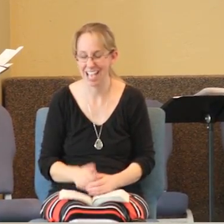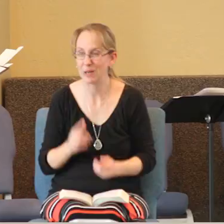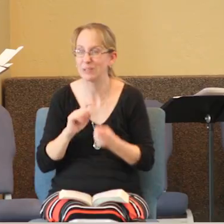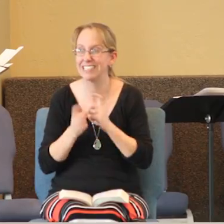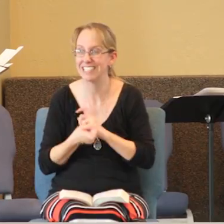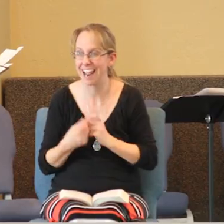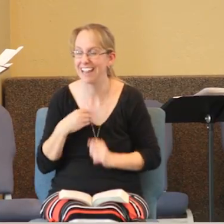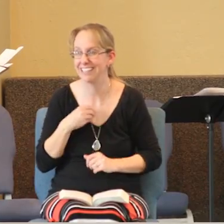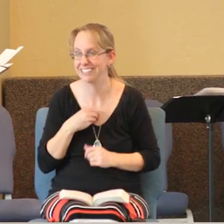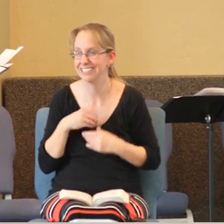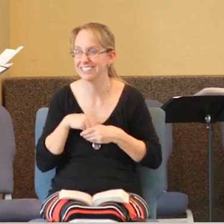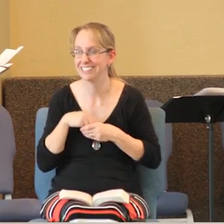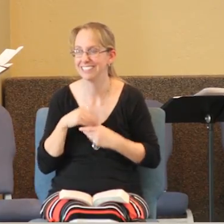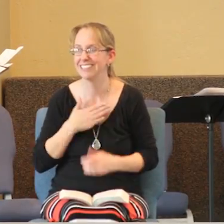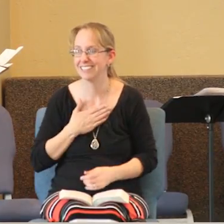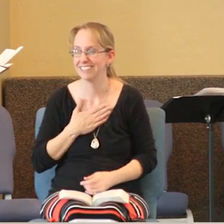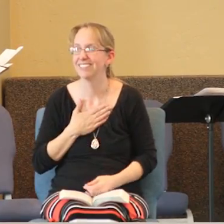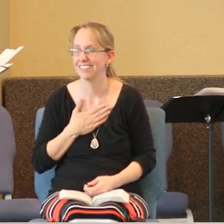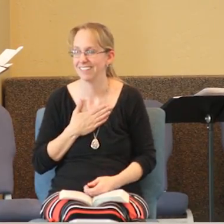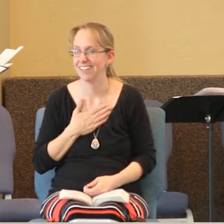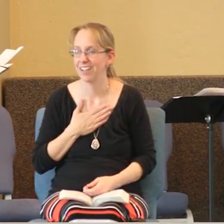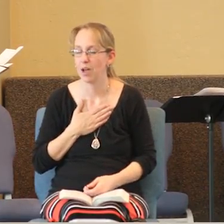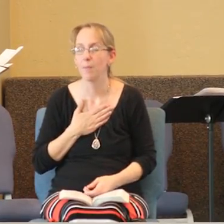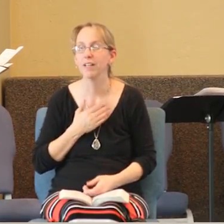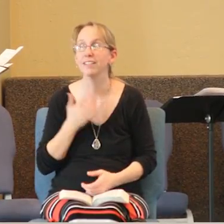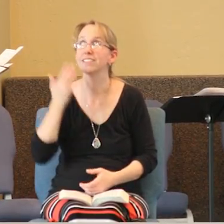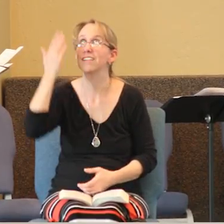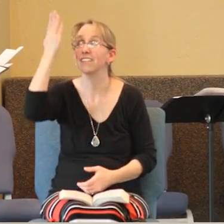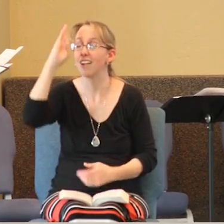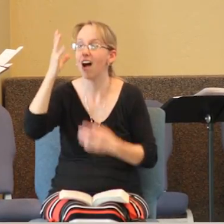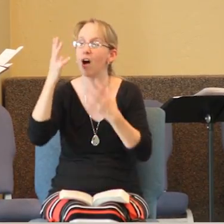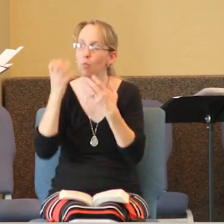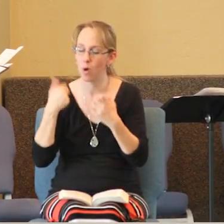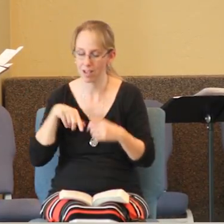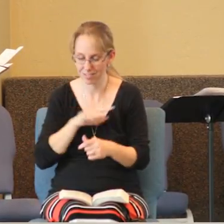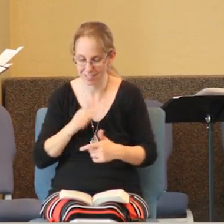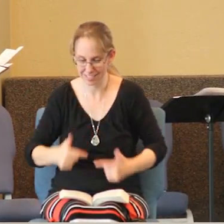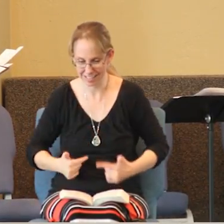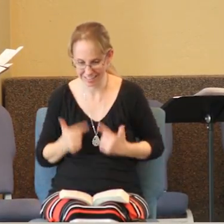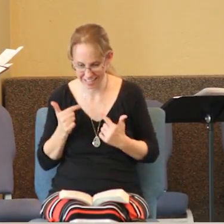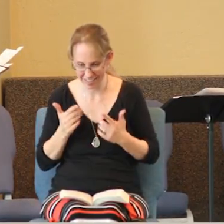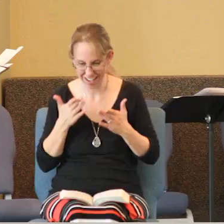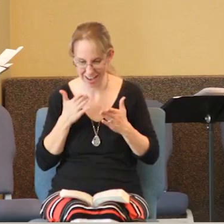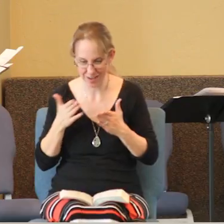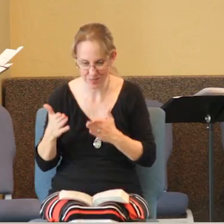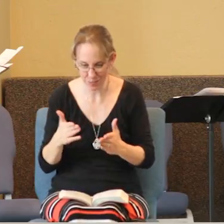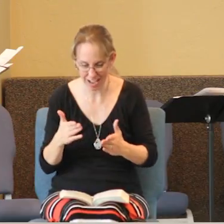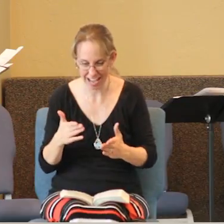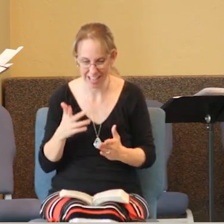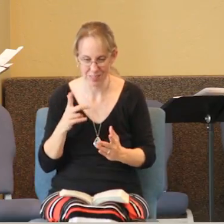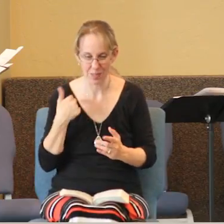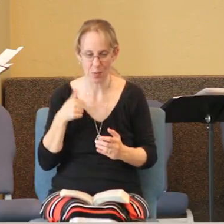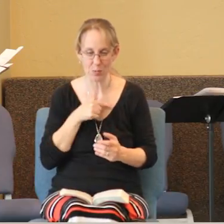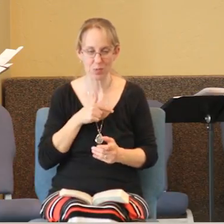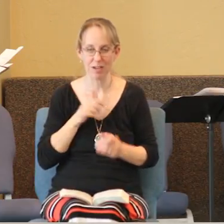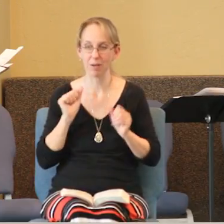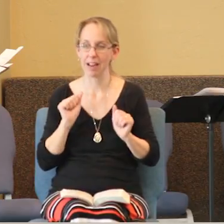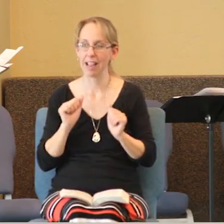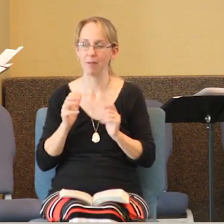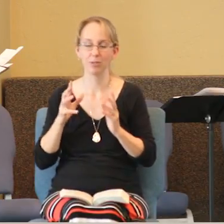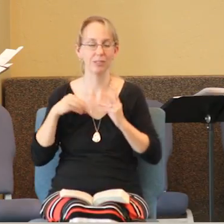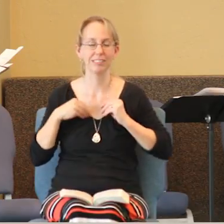Yes. Because he wants us to live life in such a way that he receives the glory for